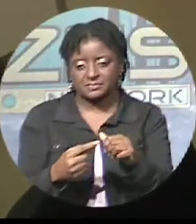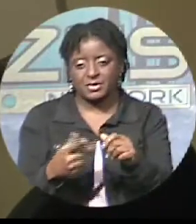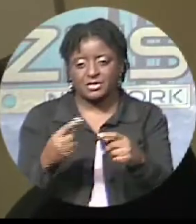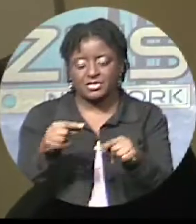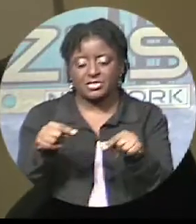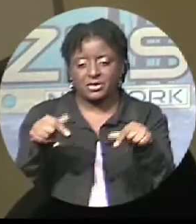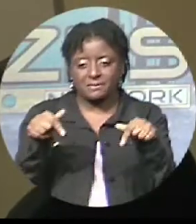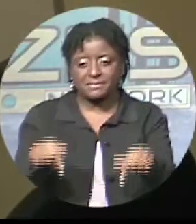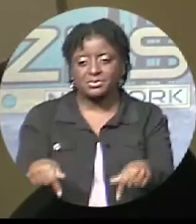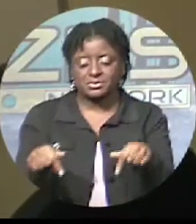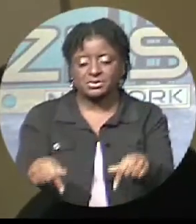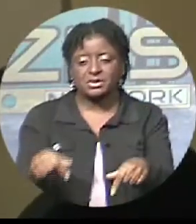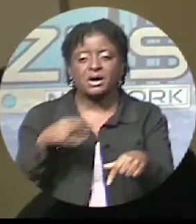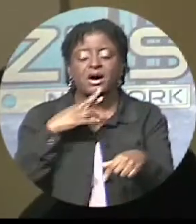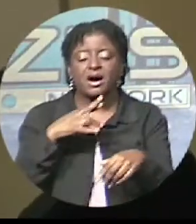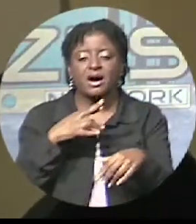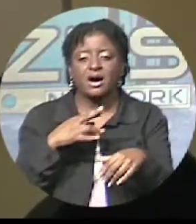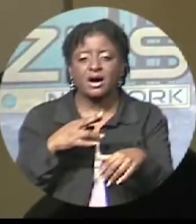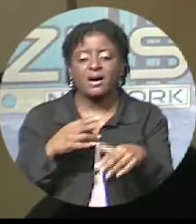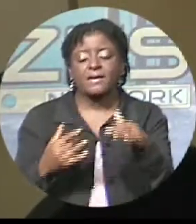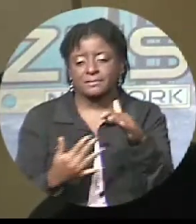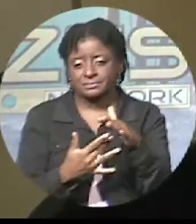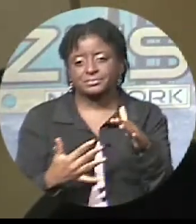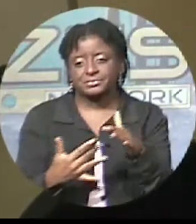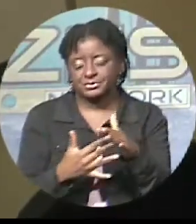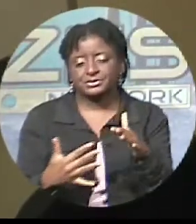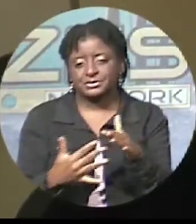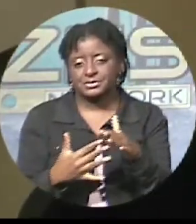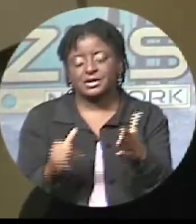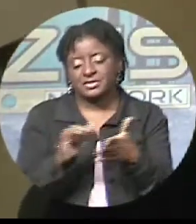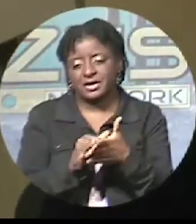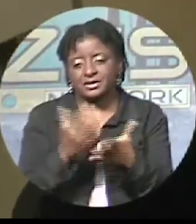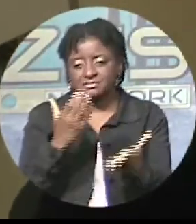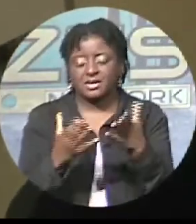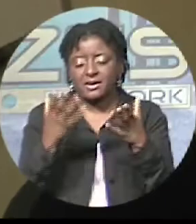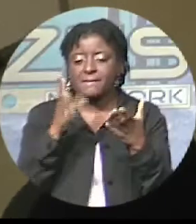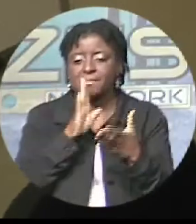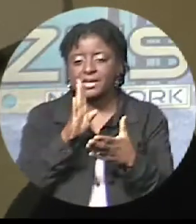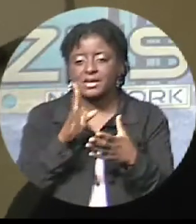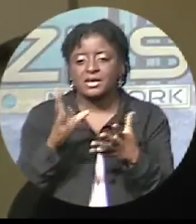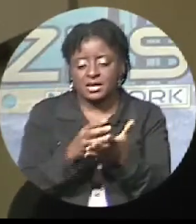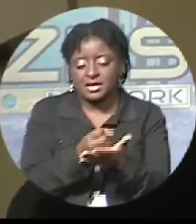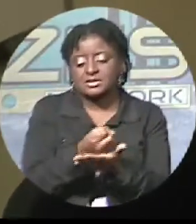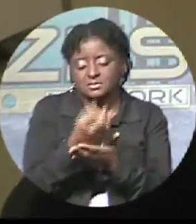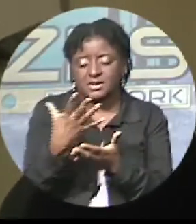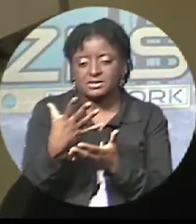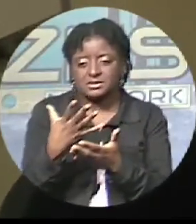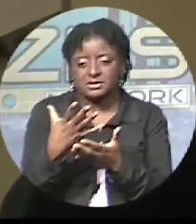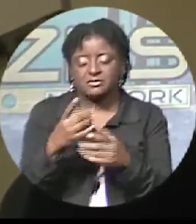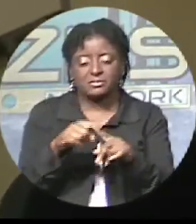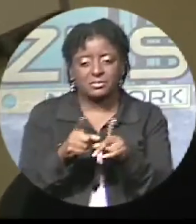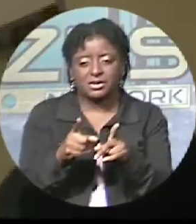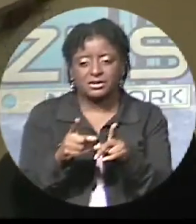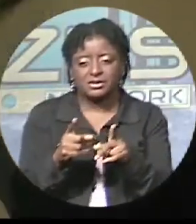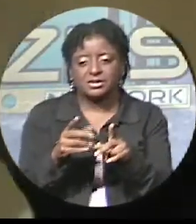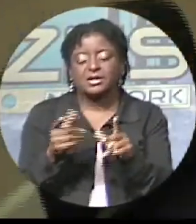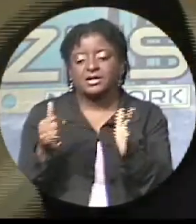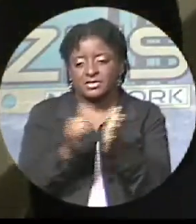incinerated. Okay? I know that can be an expensive thing, but do you want to spread cooties? Probably not.